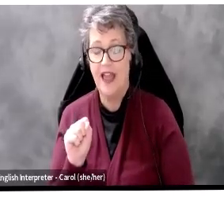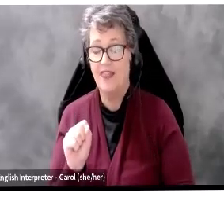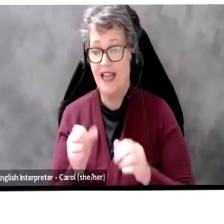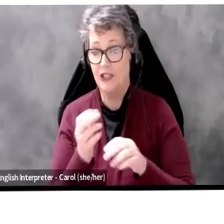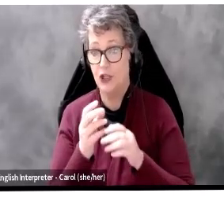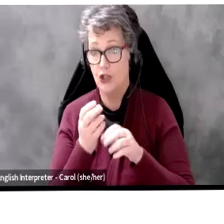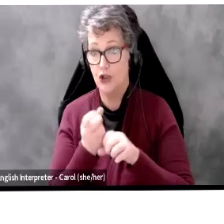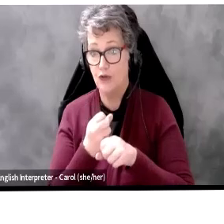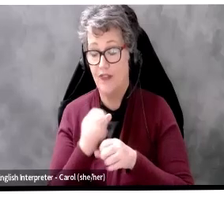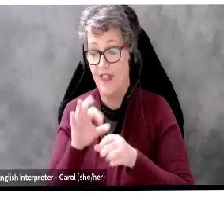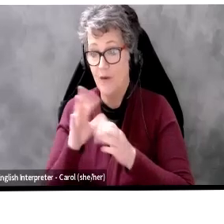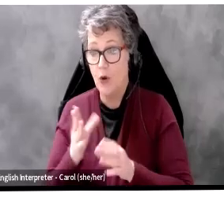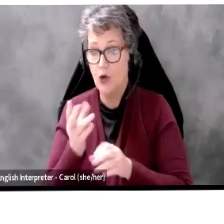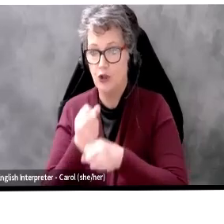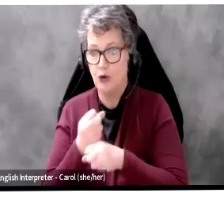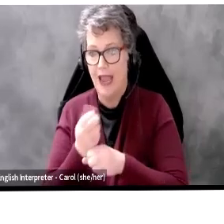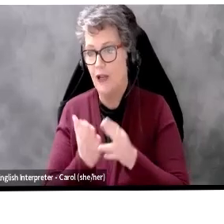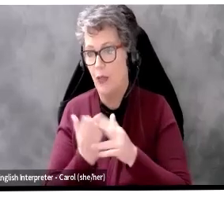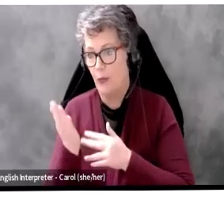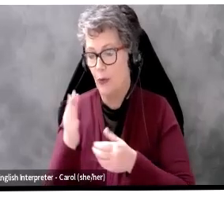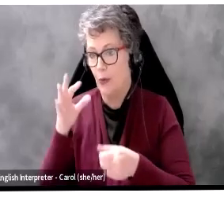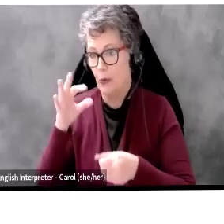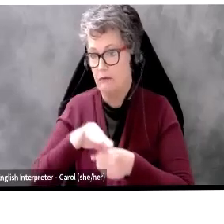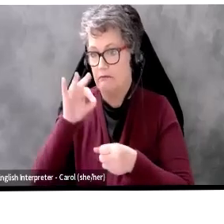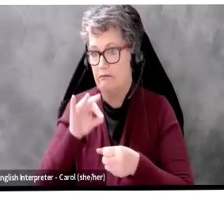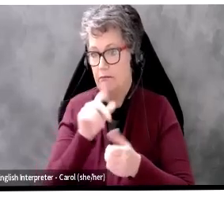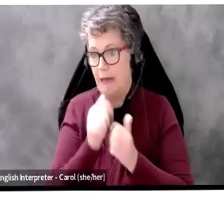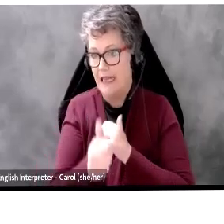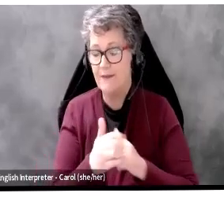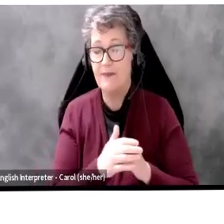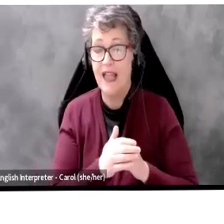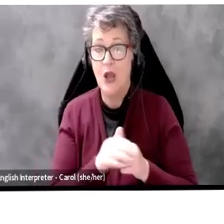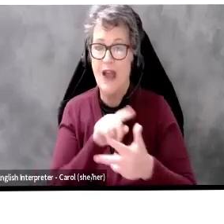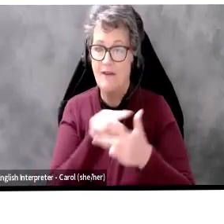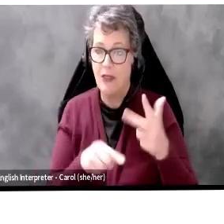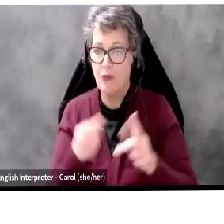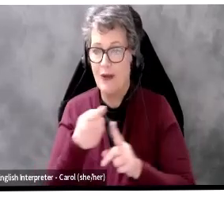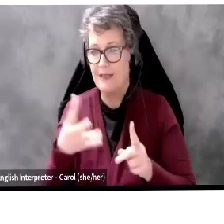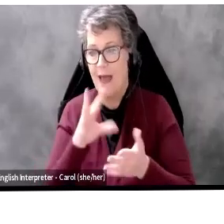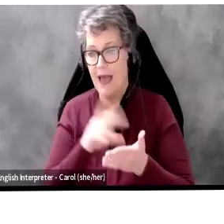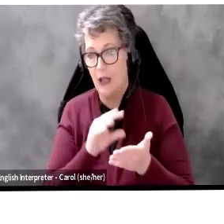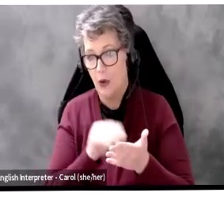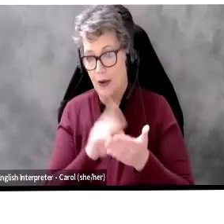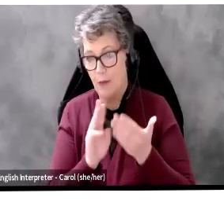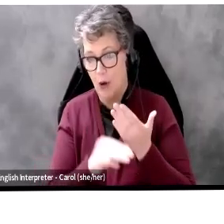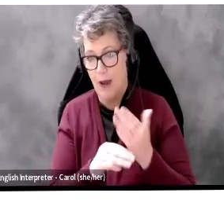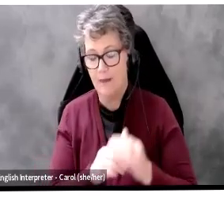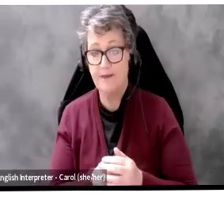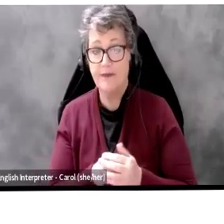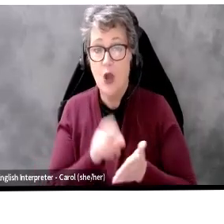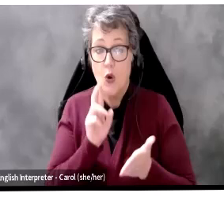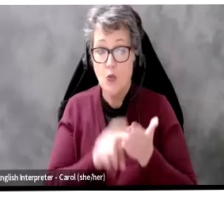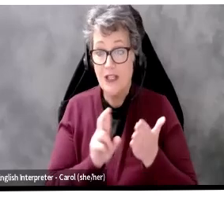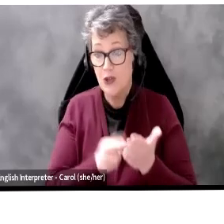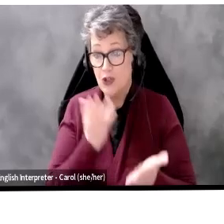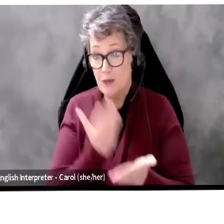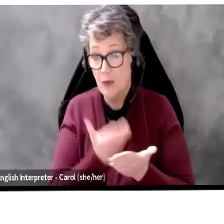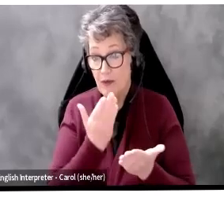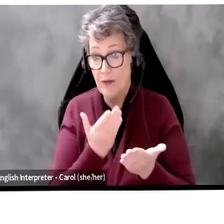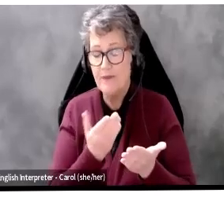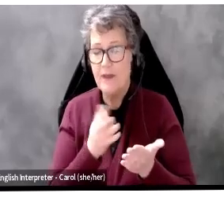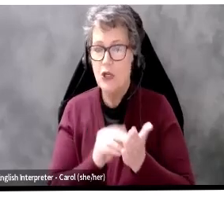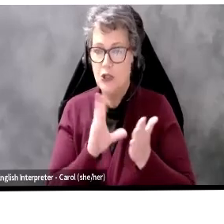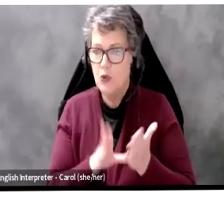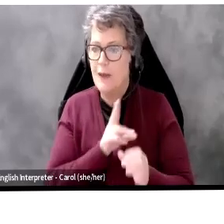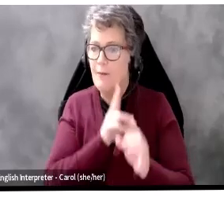created by the voters through initiative. So we have these 3 existing expanded learning programs. Research has showed that students